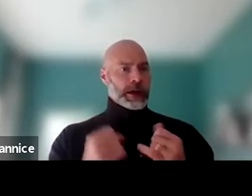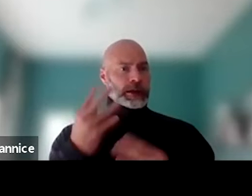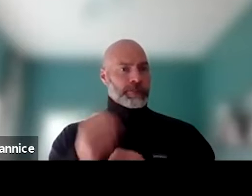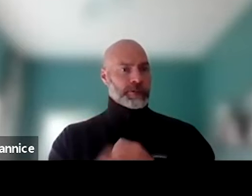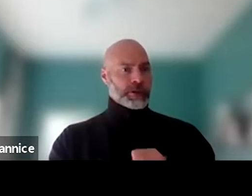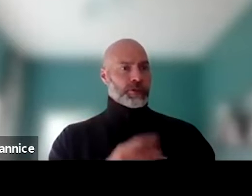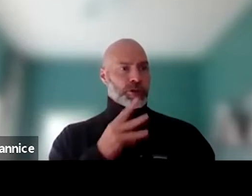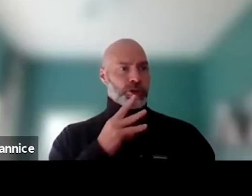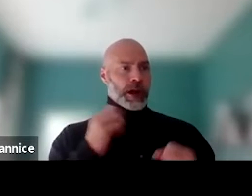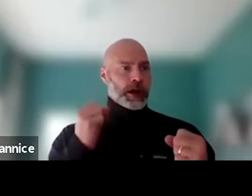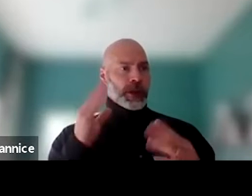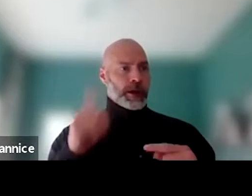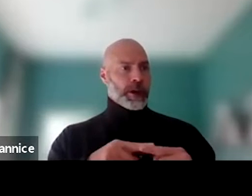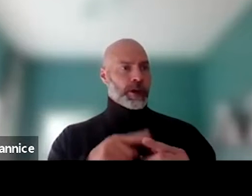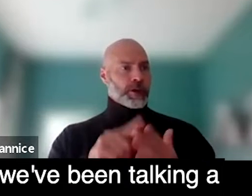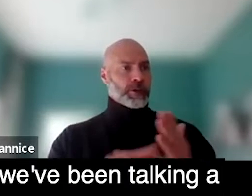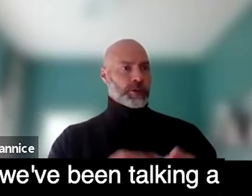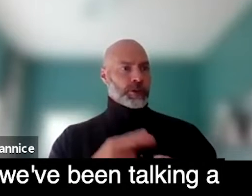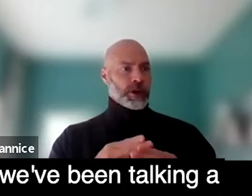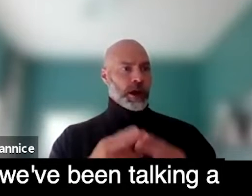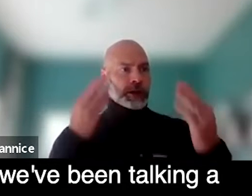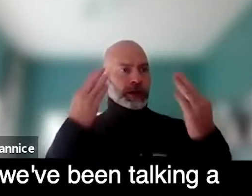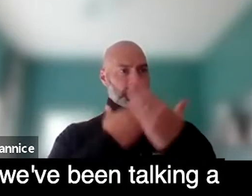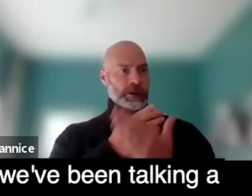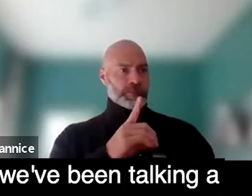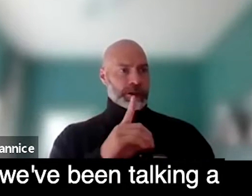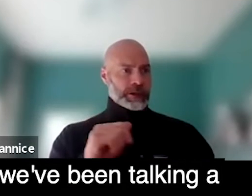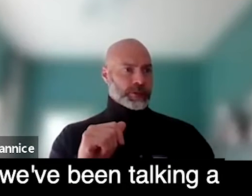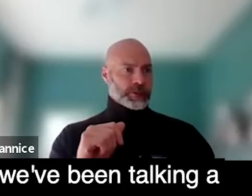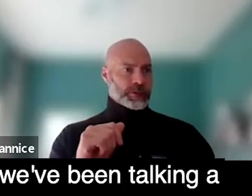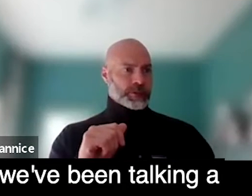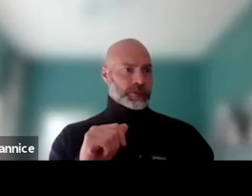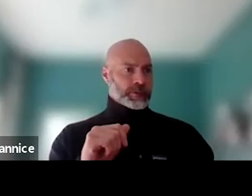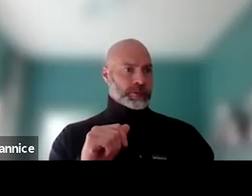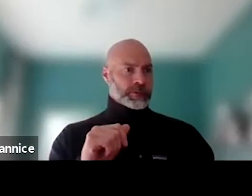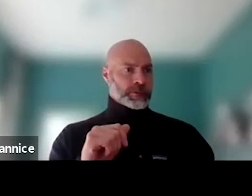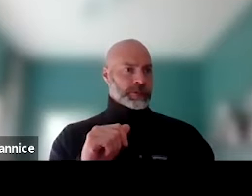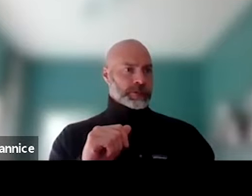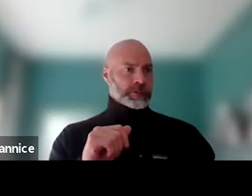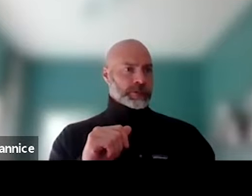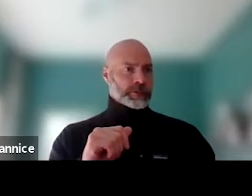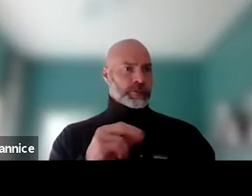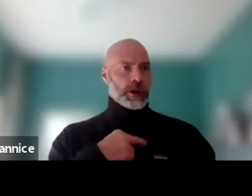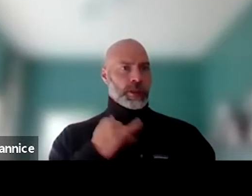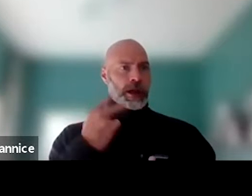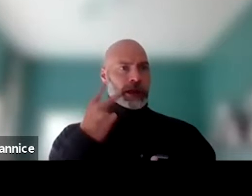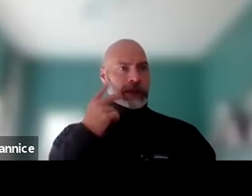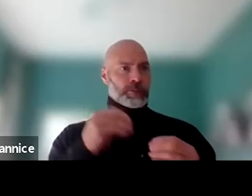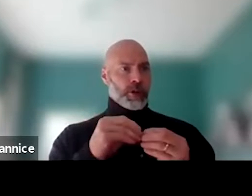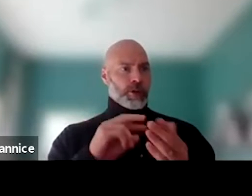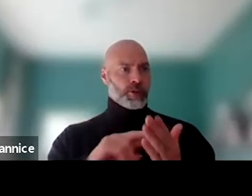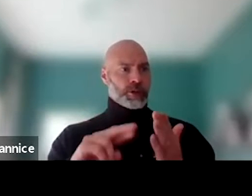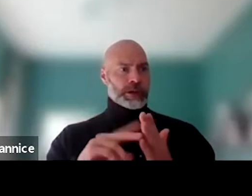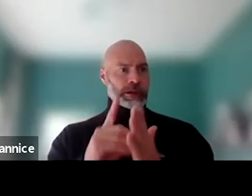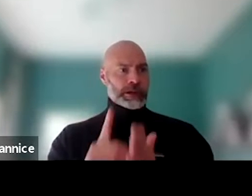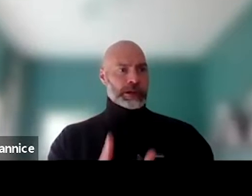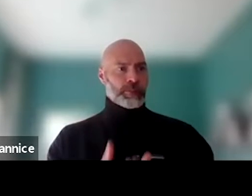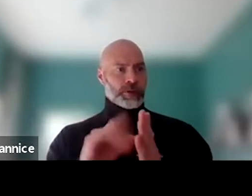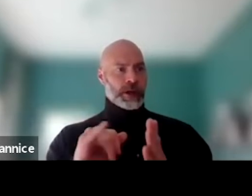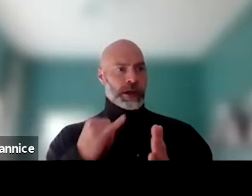& Gamble now, for the past several years, we've been talking a lot about what's called invisible disabilities. And